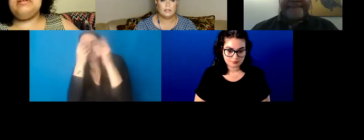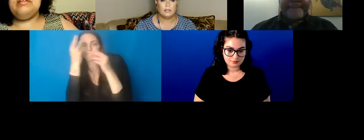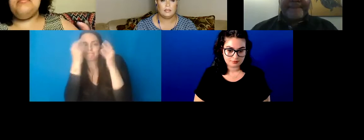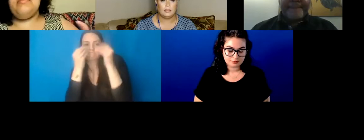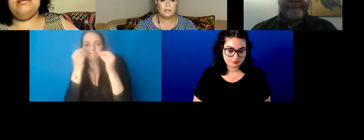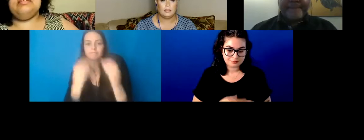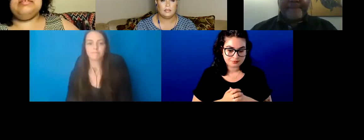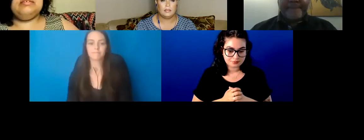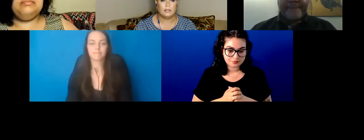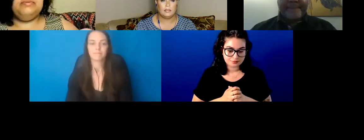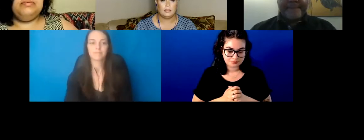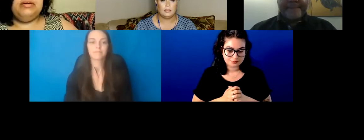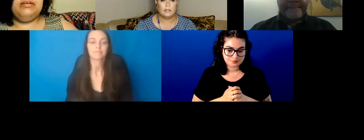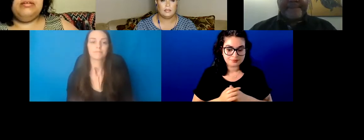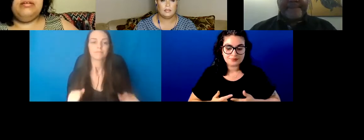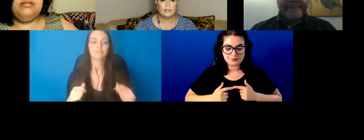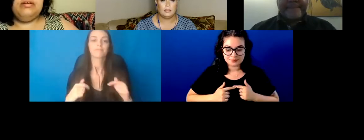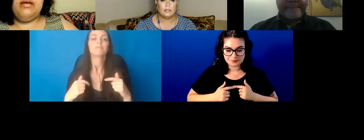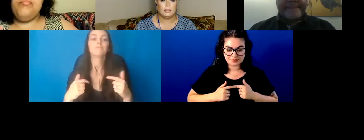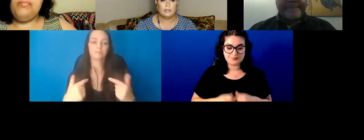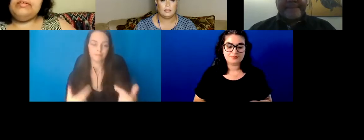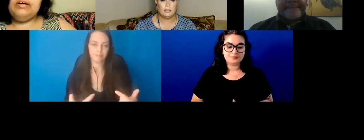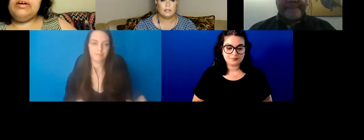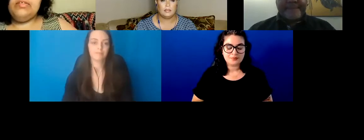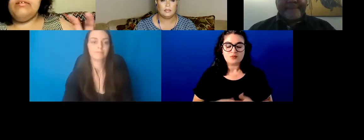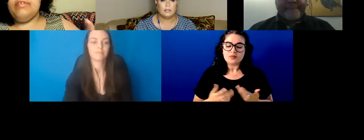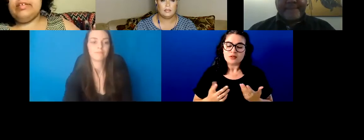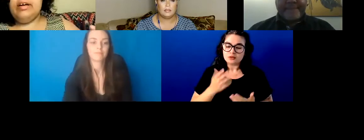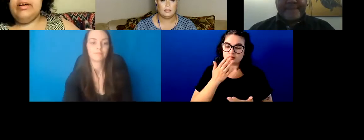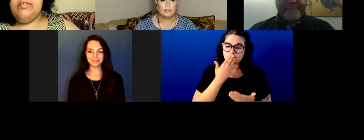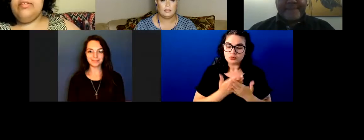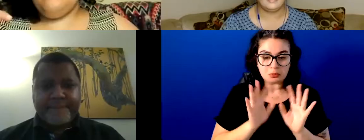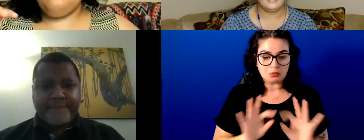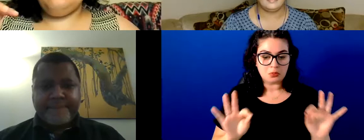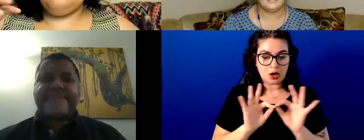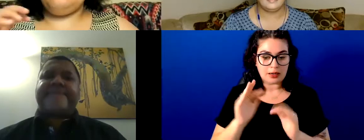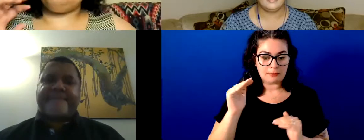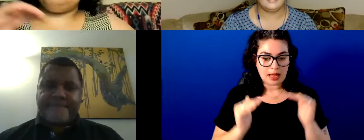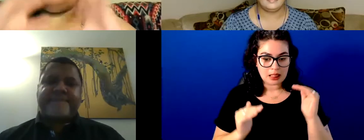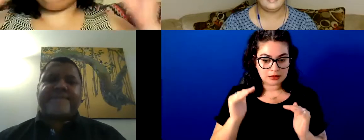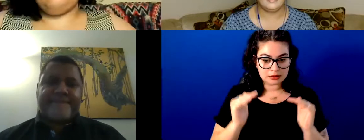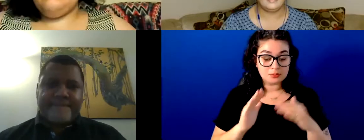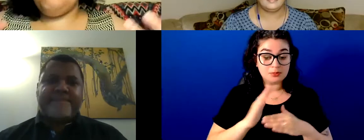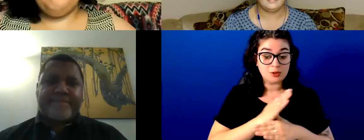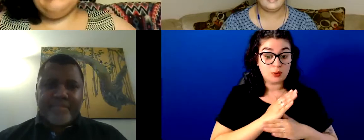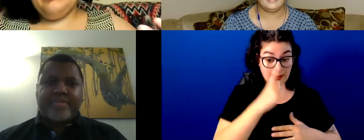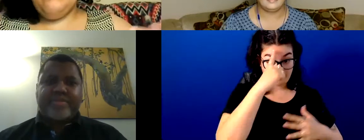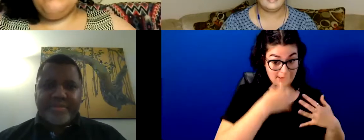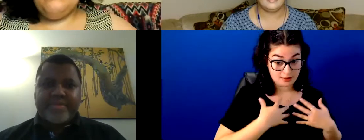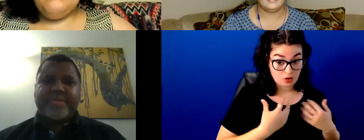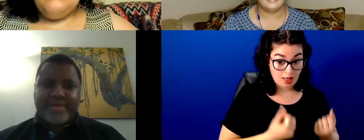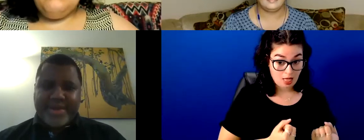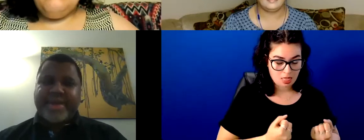It's one of the balances between like mental health and physical health and like collective full body